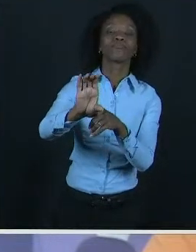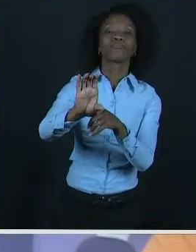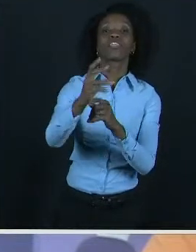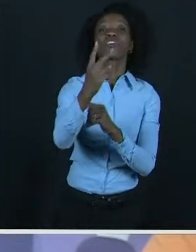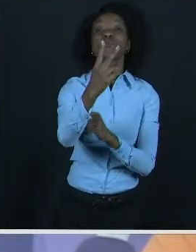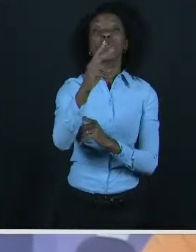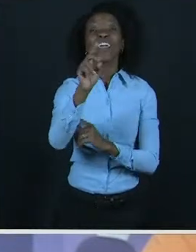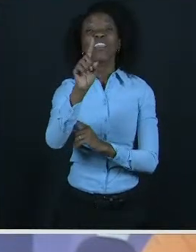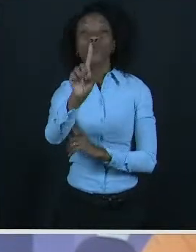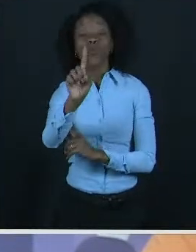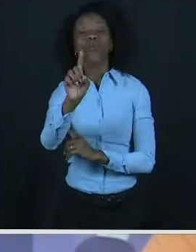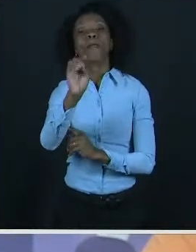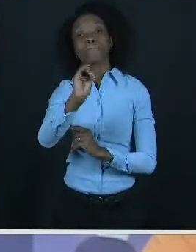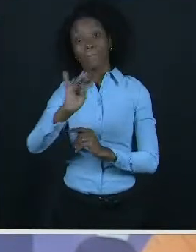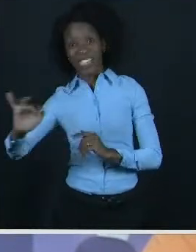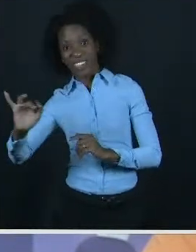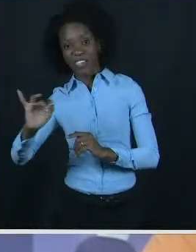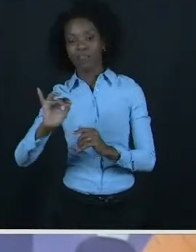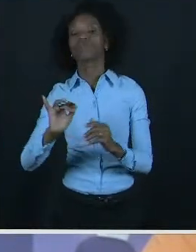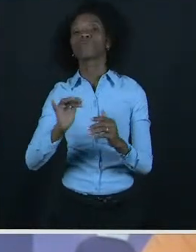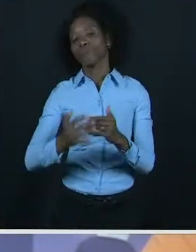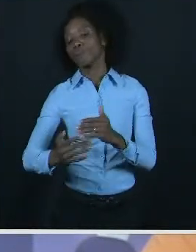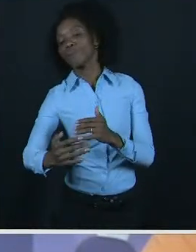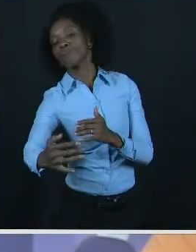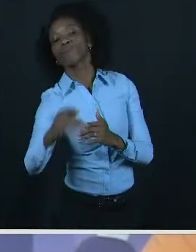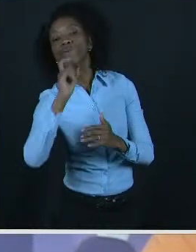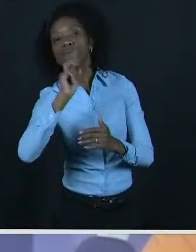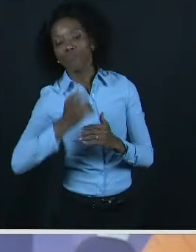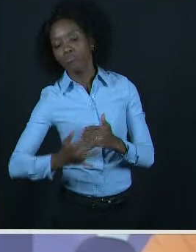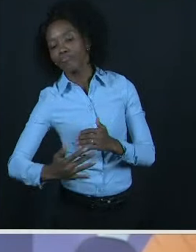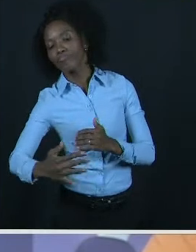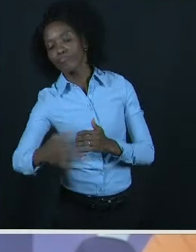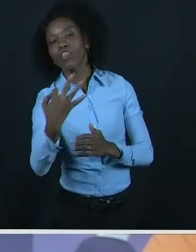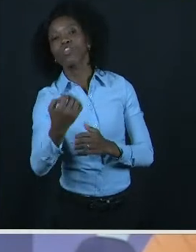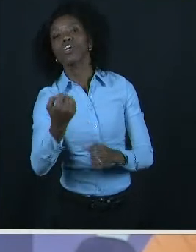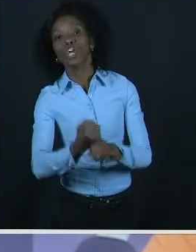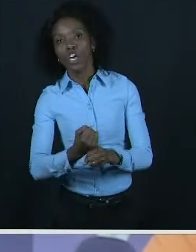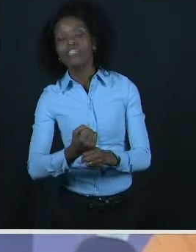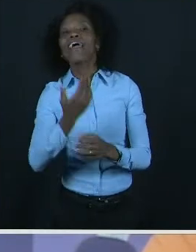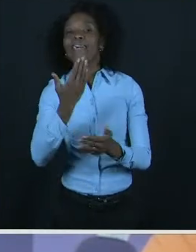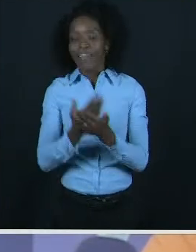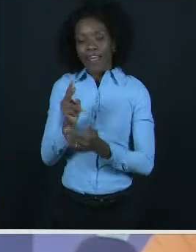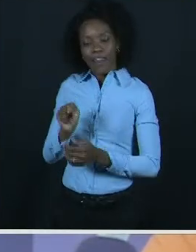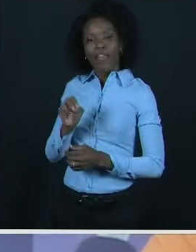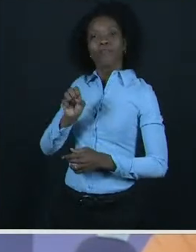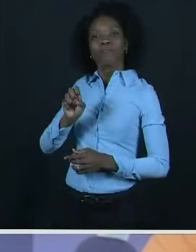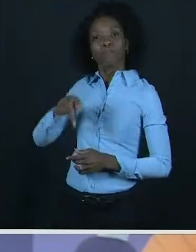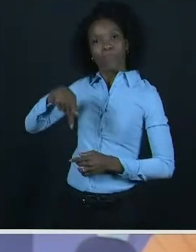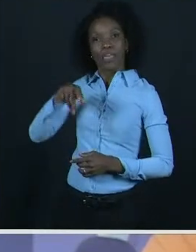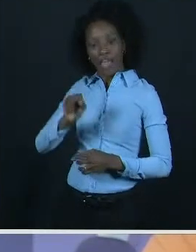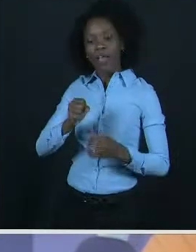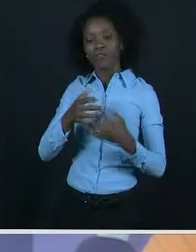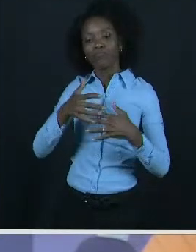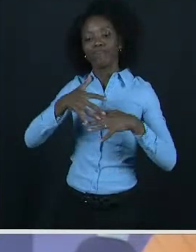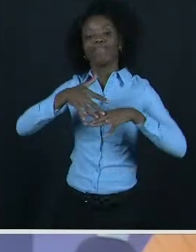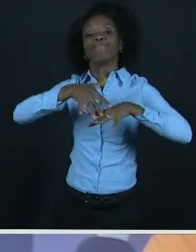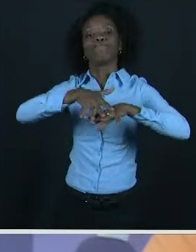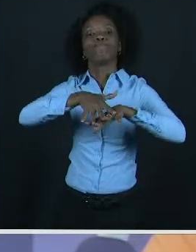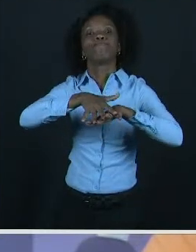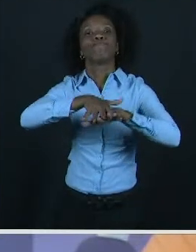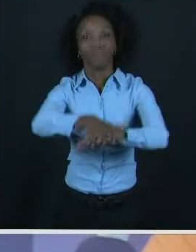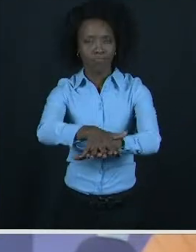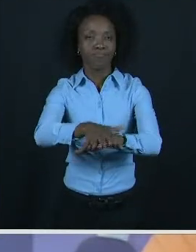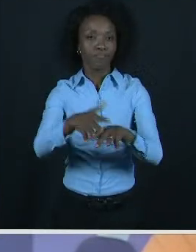over a 3-year period to implement the various components of the National Strategic Plan. A